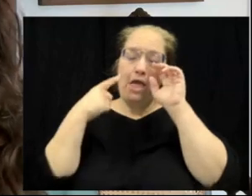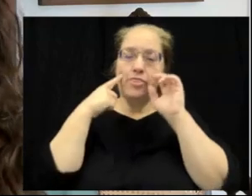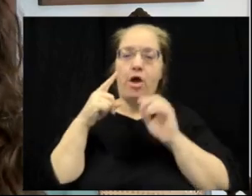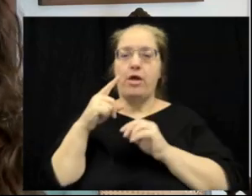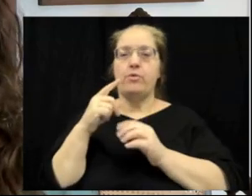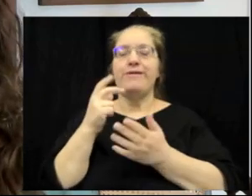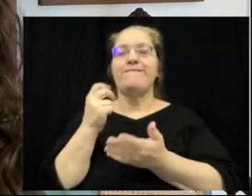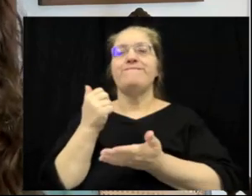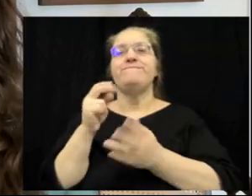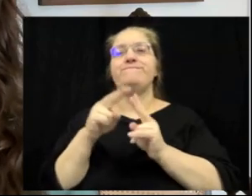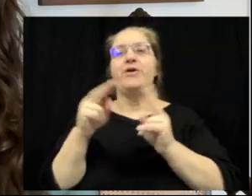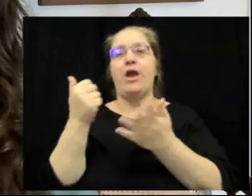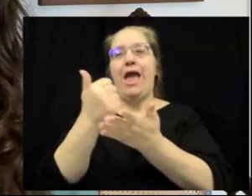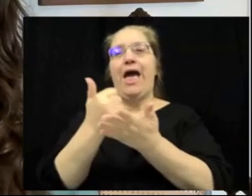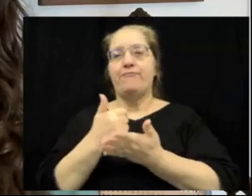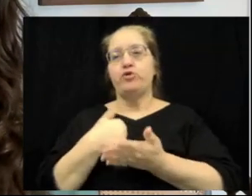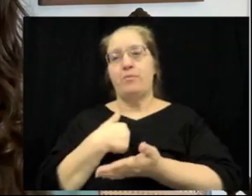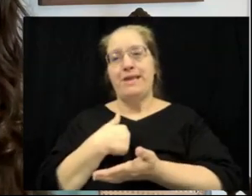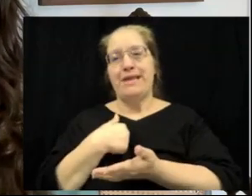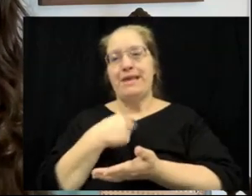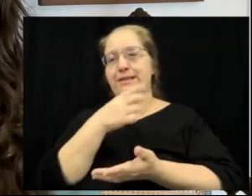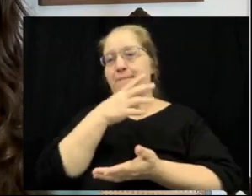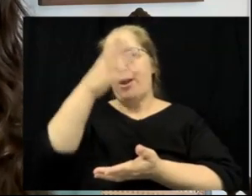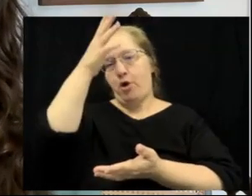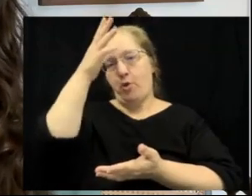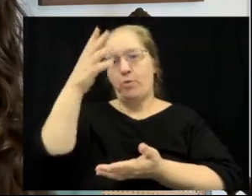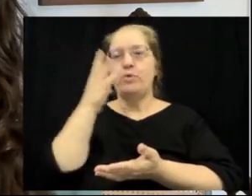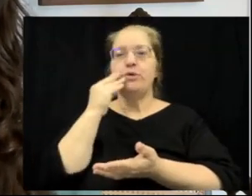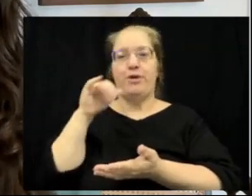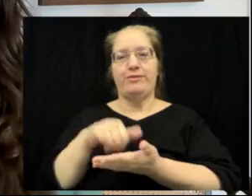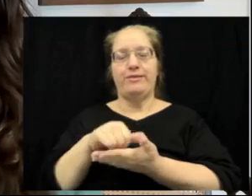really helpful to me as a parent as I was going through school refusal.